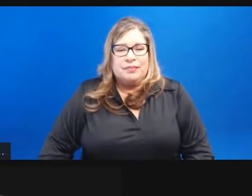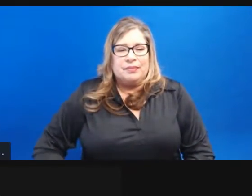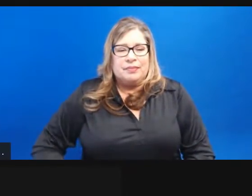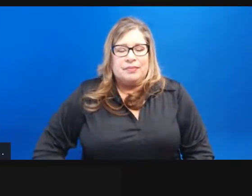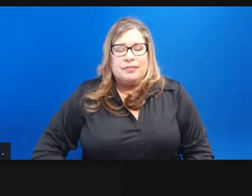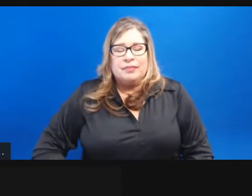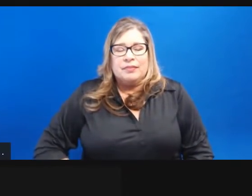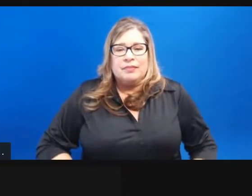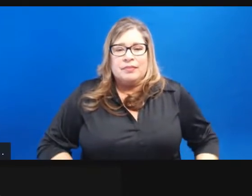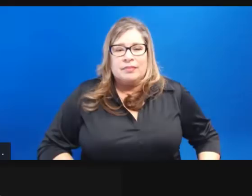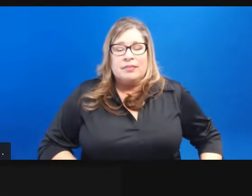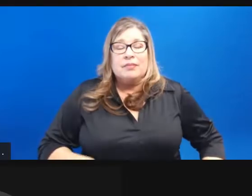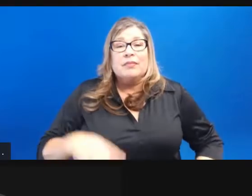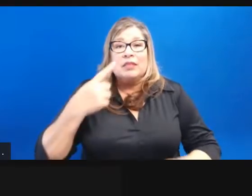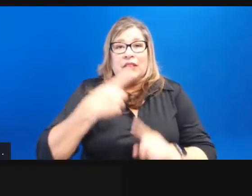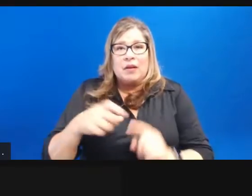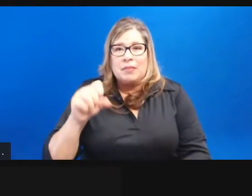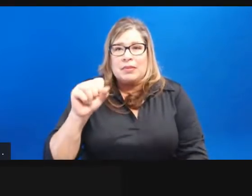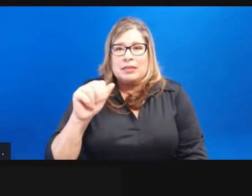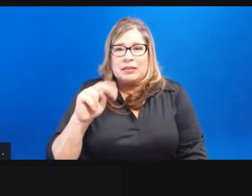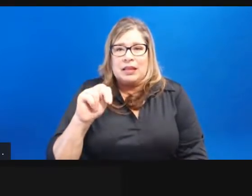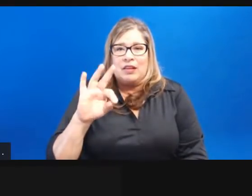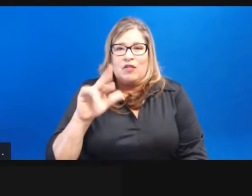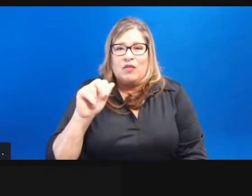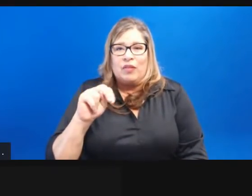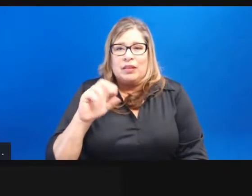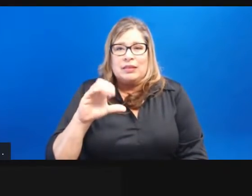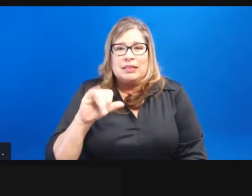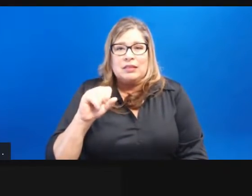catherine ho san francisco chronicle